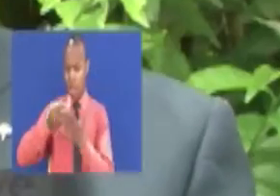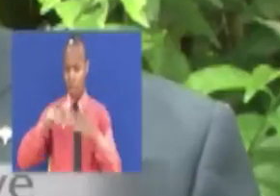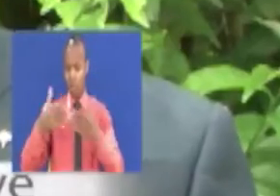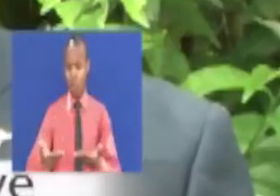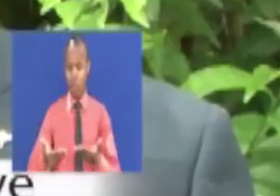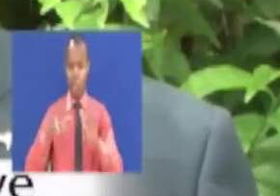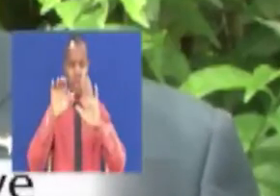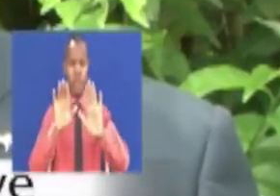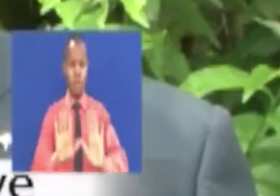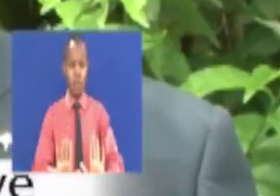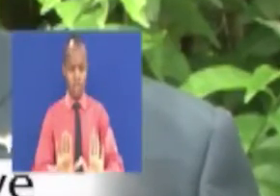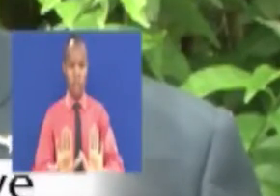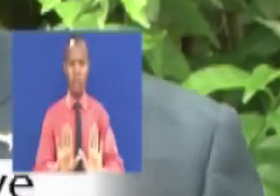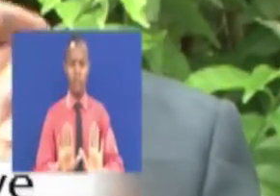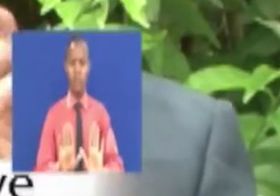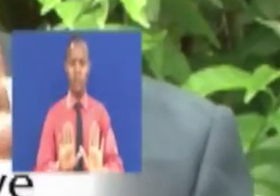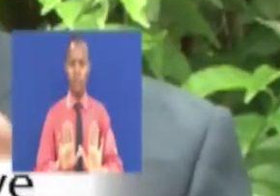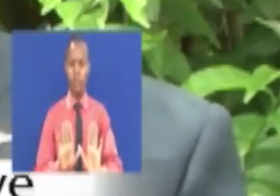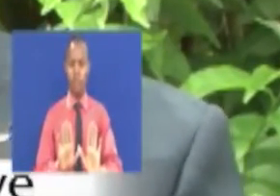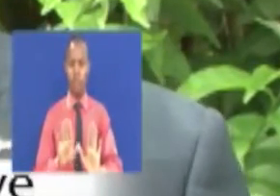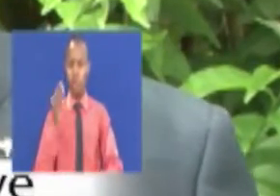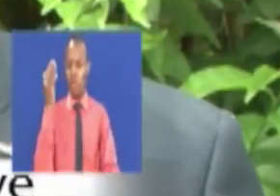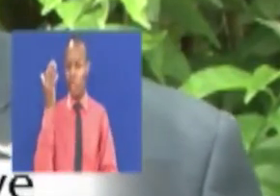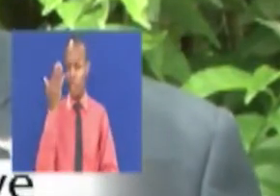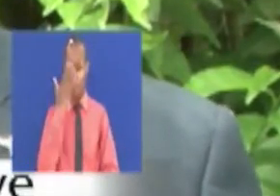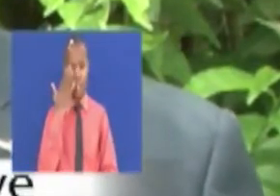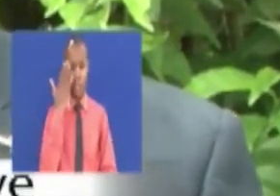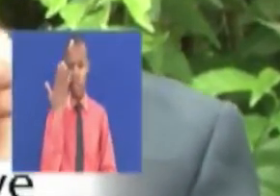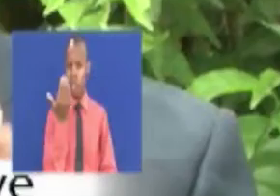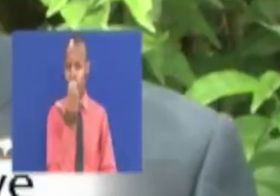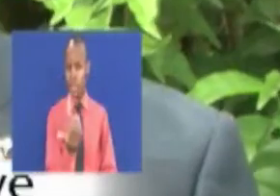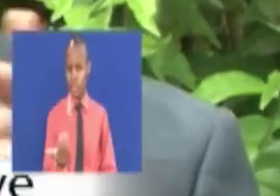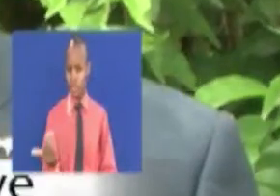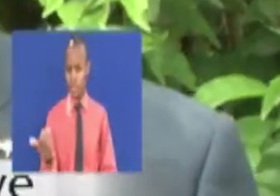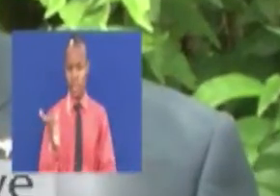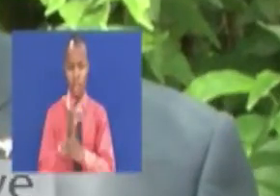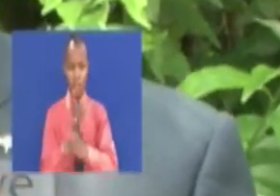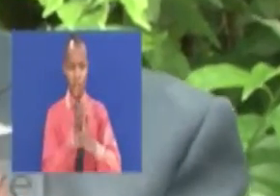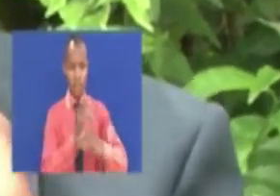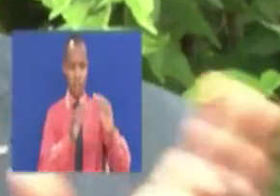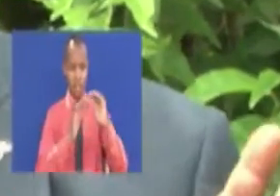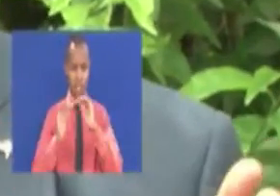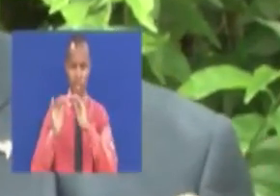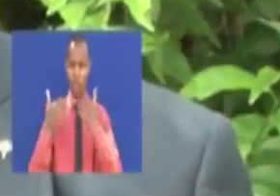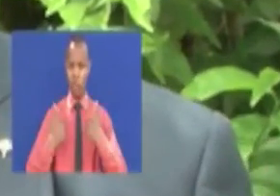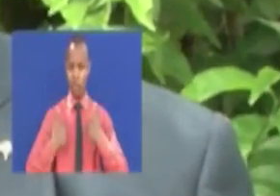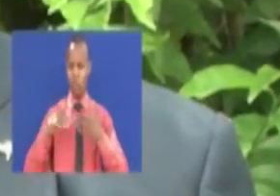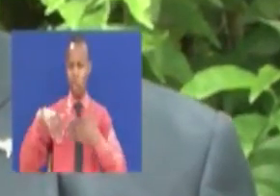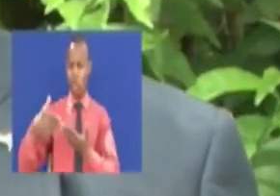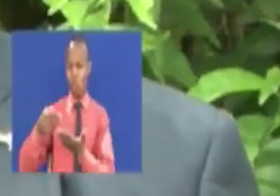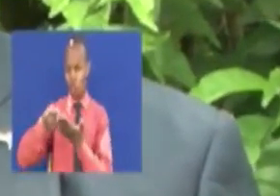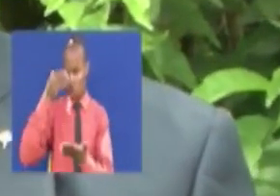it is important to understand that the autistic child have different levels of performance